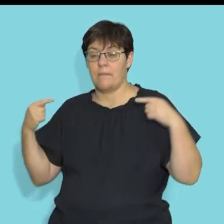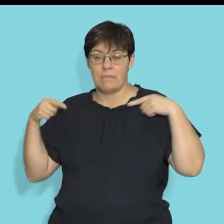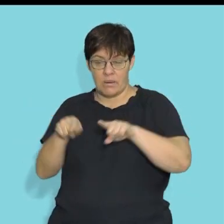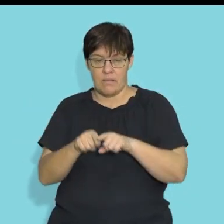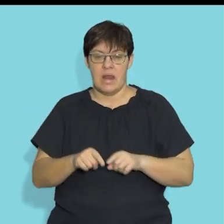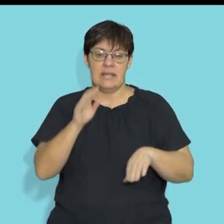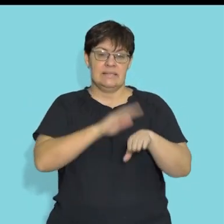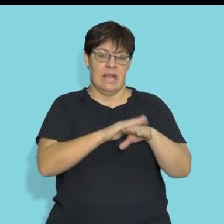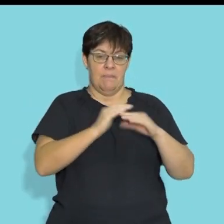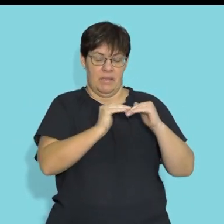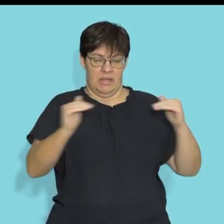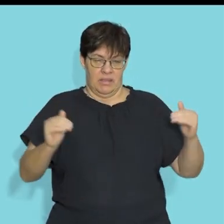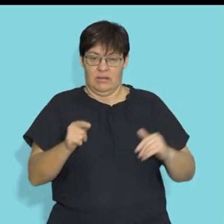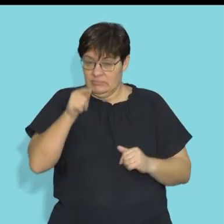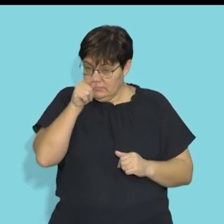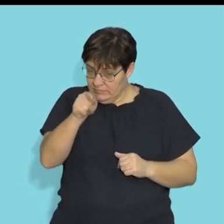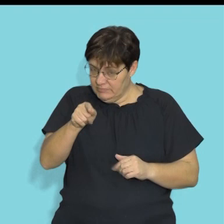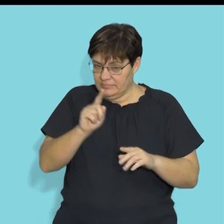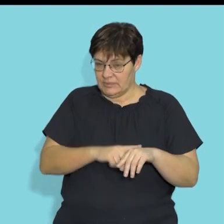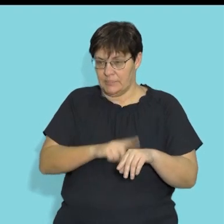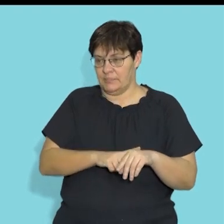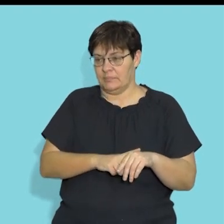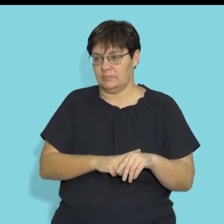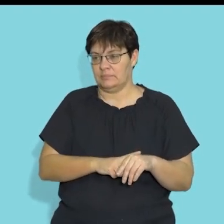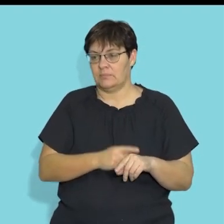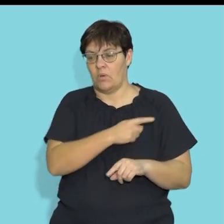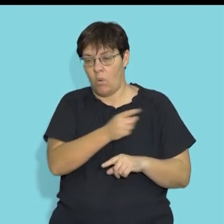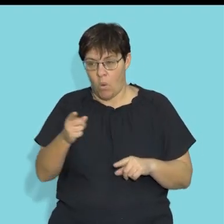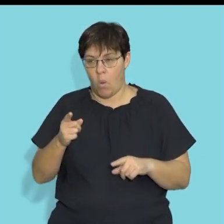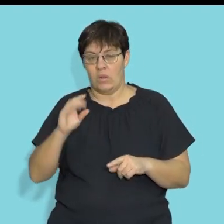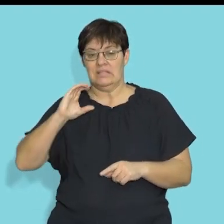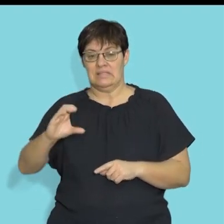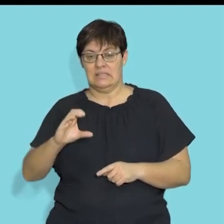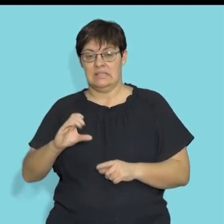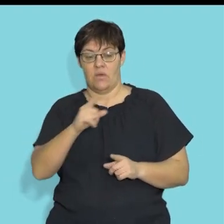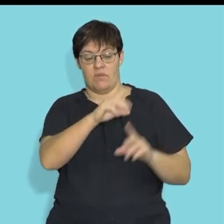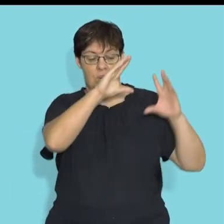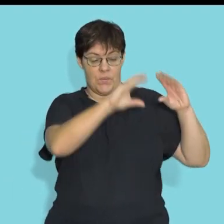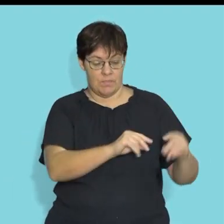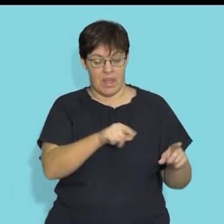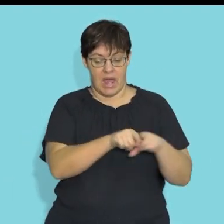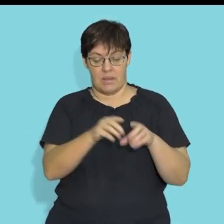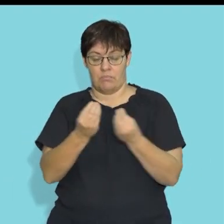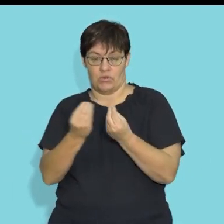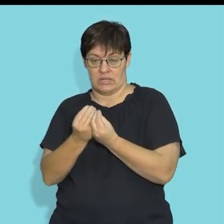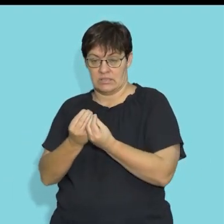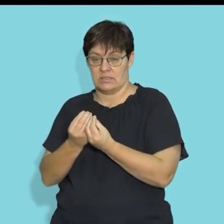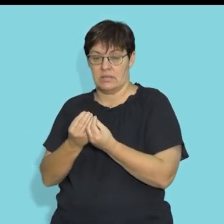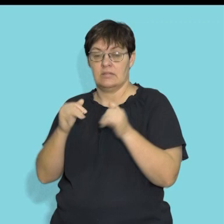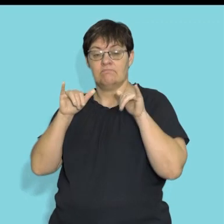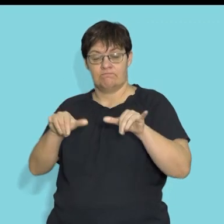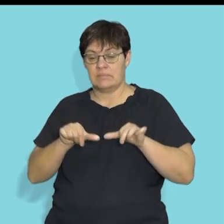the time axis, at this point all the concentrations of the reactants and the products